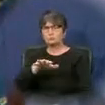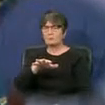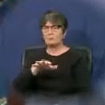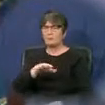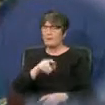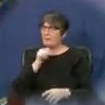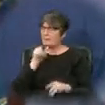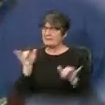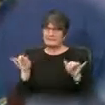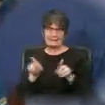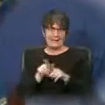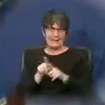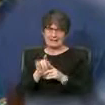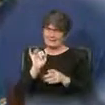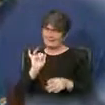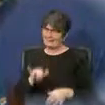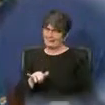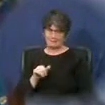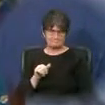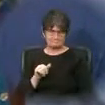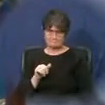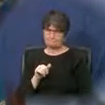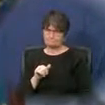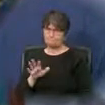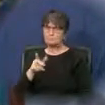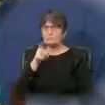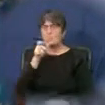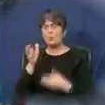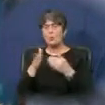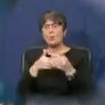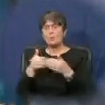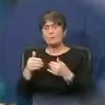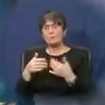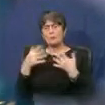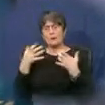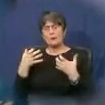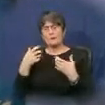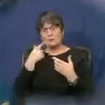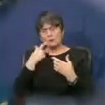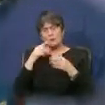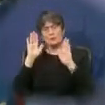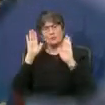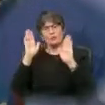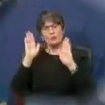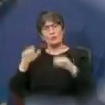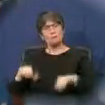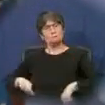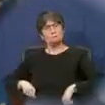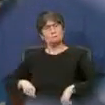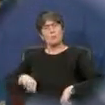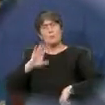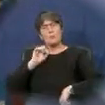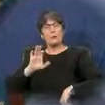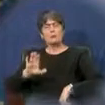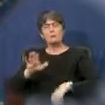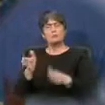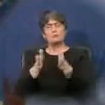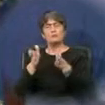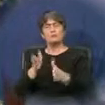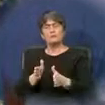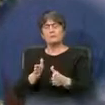it shall not be that like that among you. Rather, whoever wishes to be great among you will be your servant.